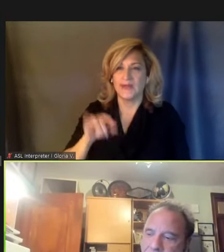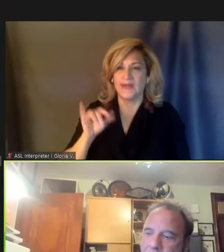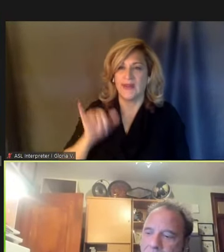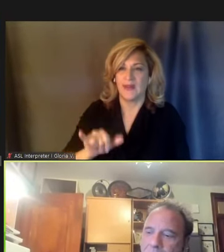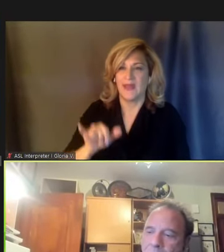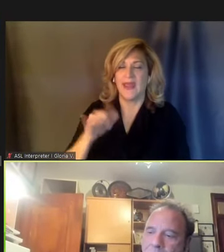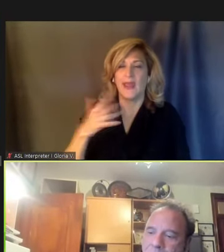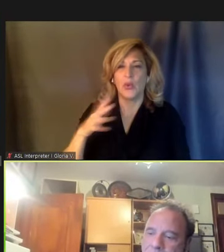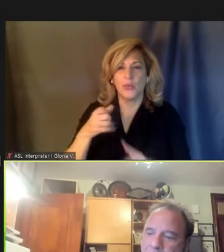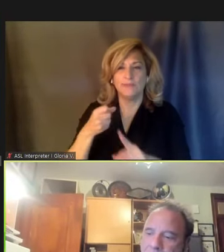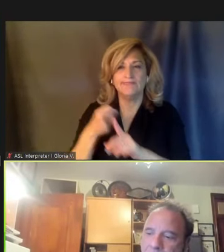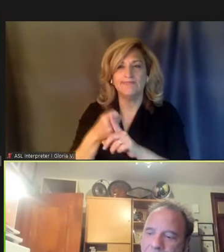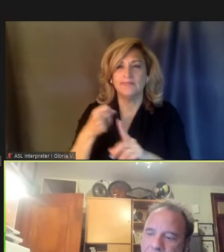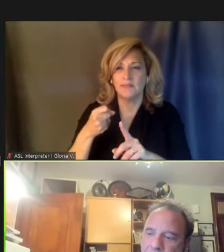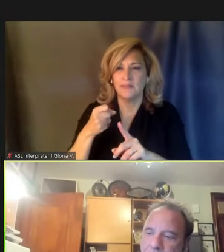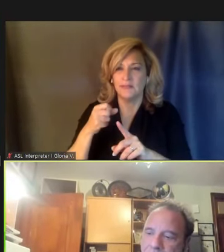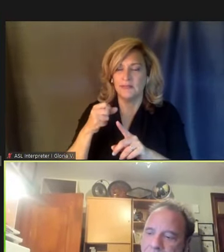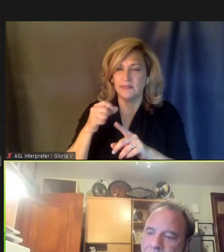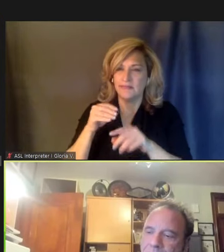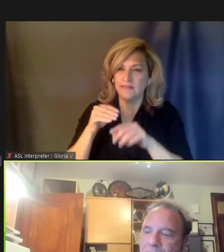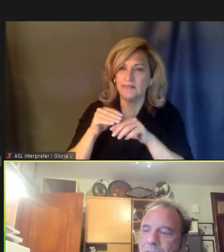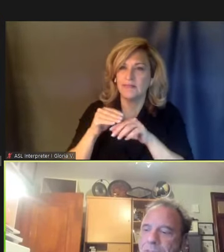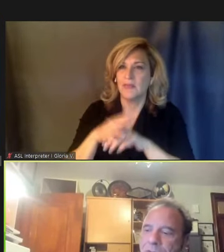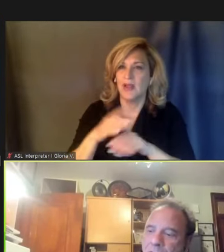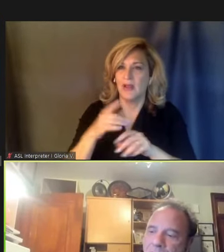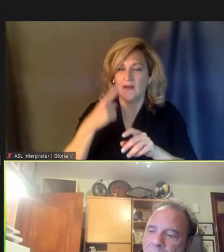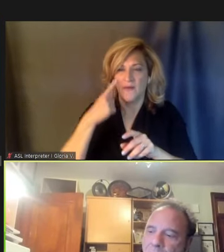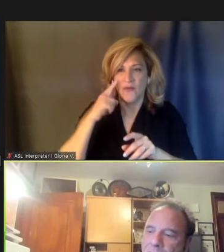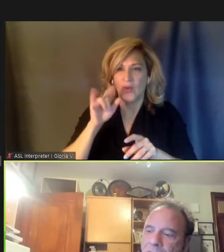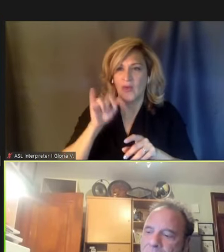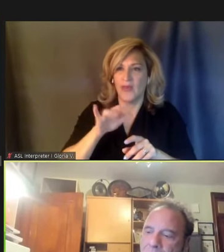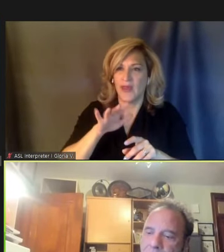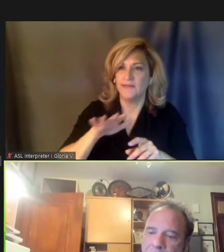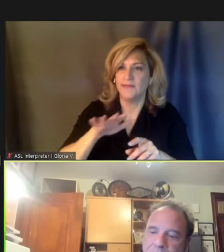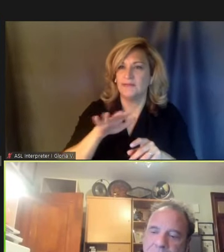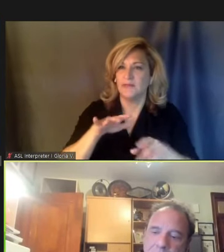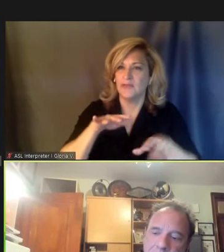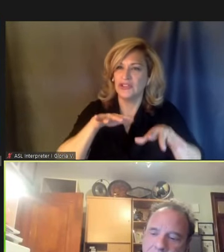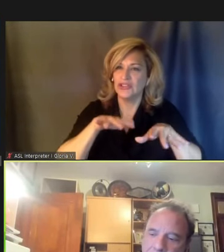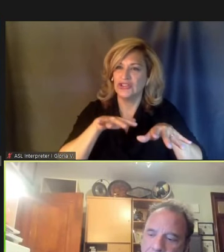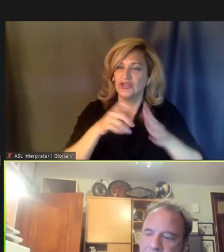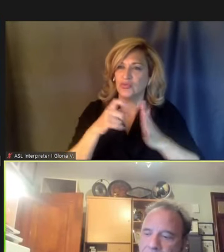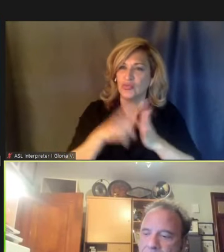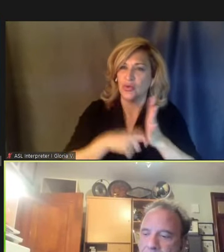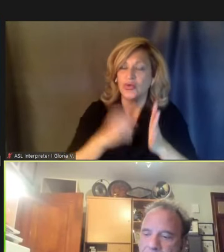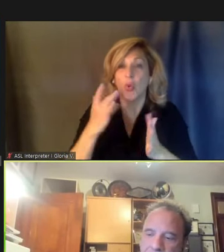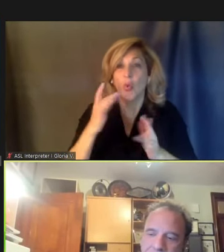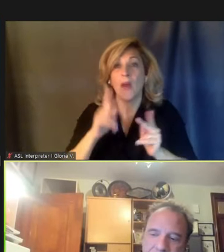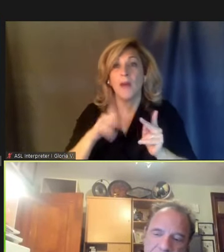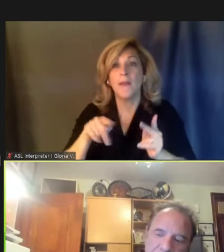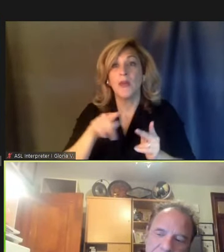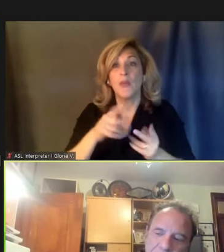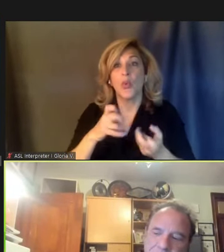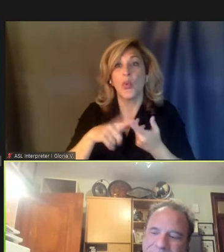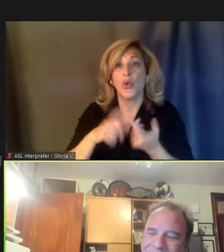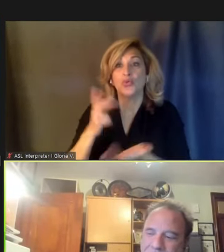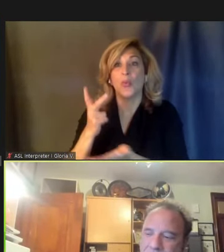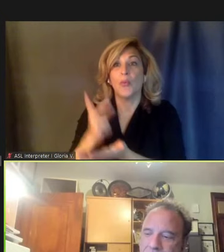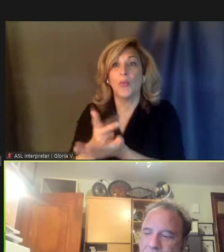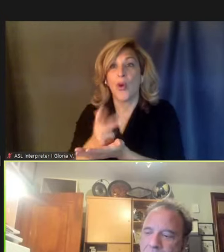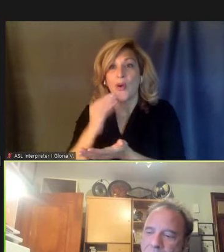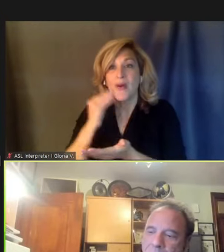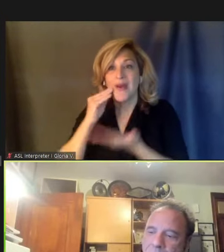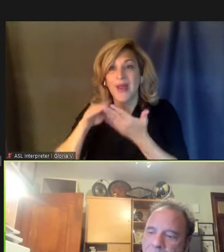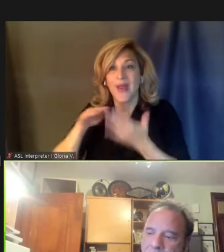affected by congestion pricing because some may choose to park their vehicles in our neighborhood and take public transit to and from